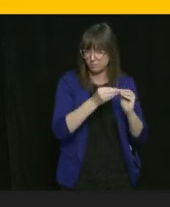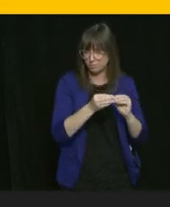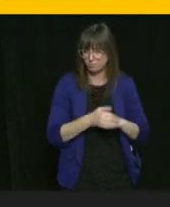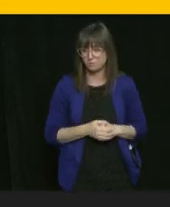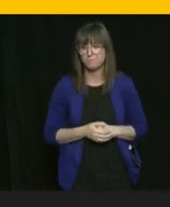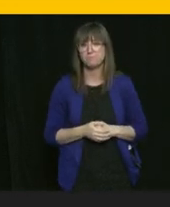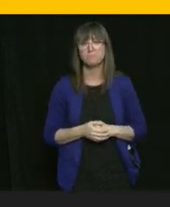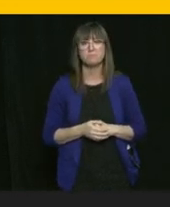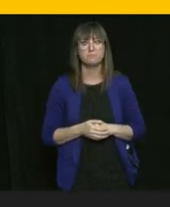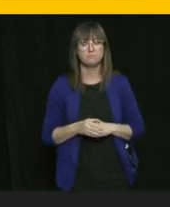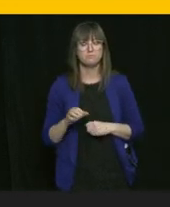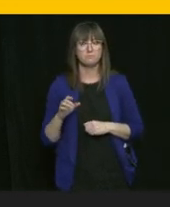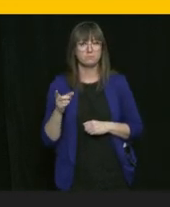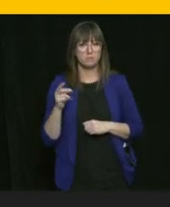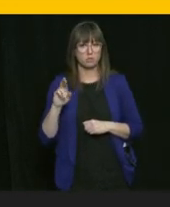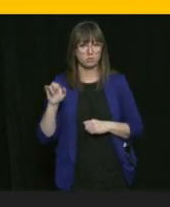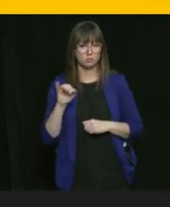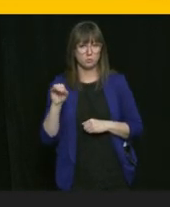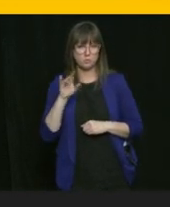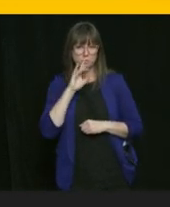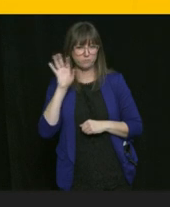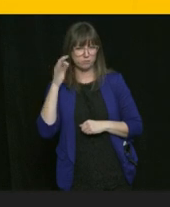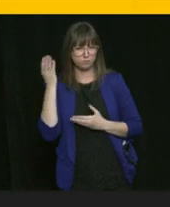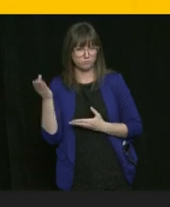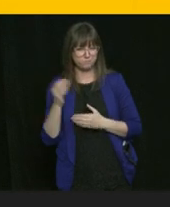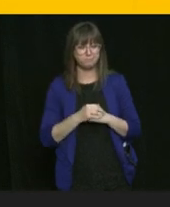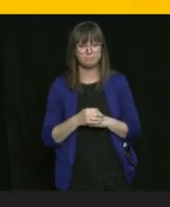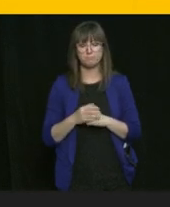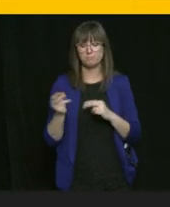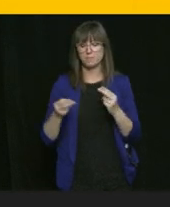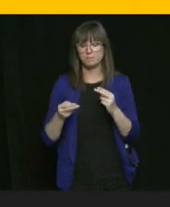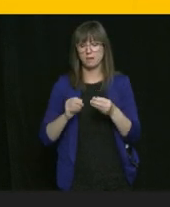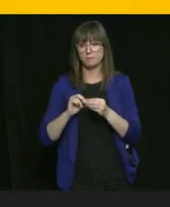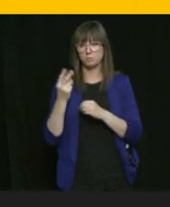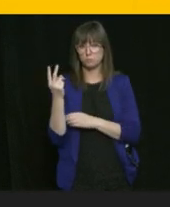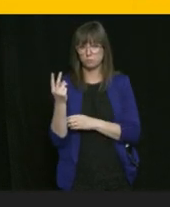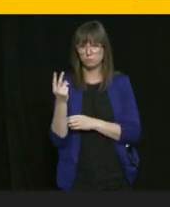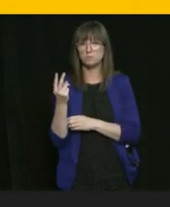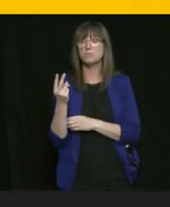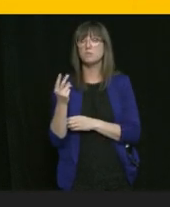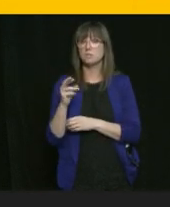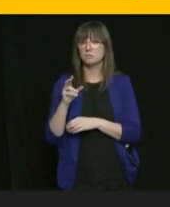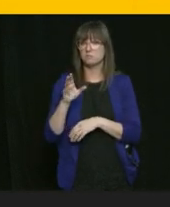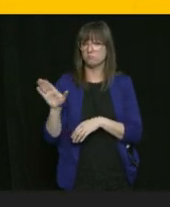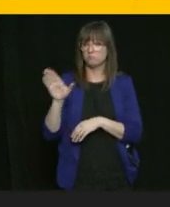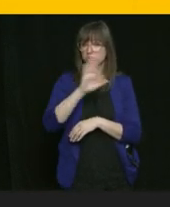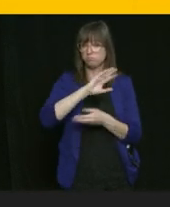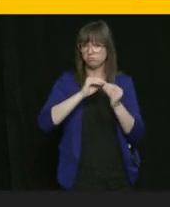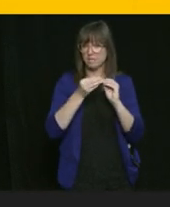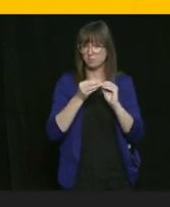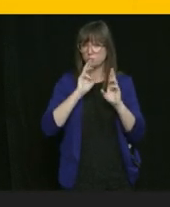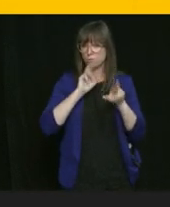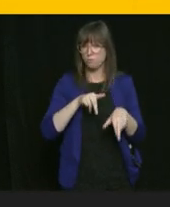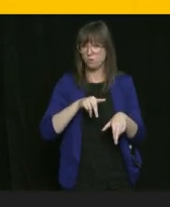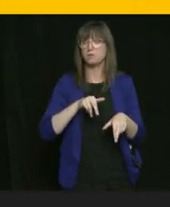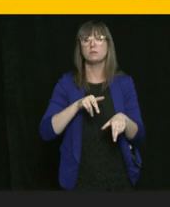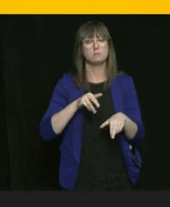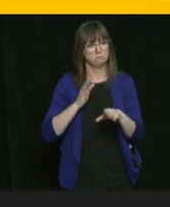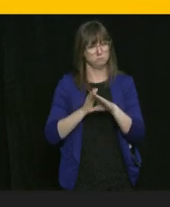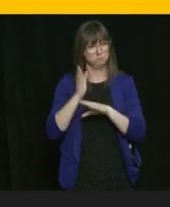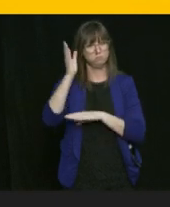Diapositive 2. Slide 2. The number of cases reported nationally remains above peak